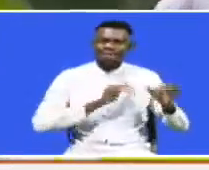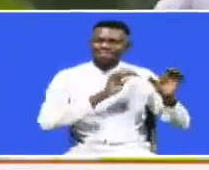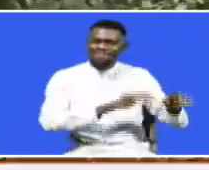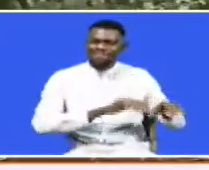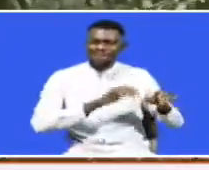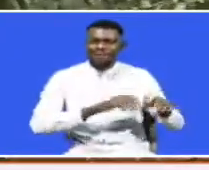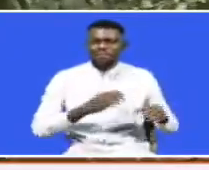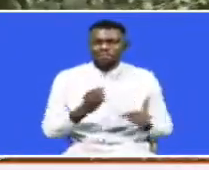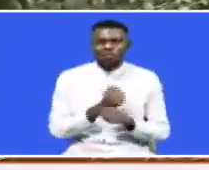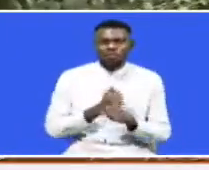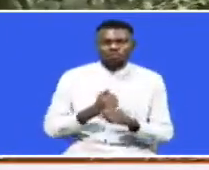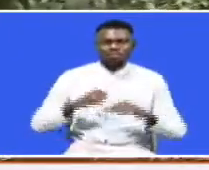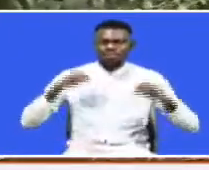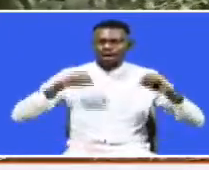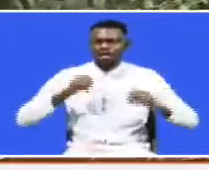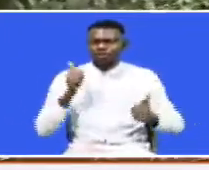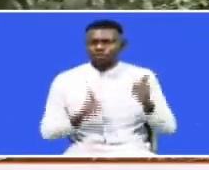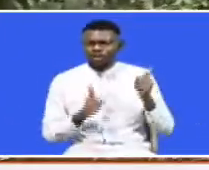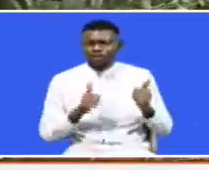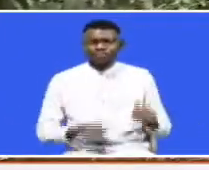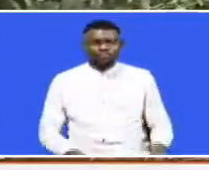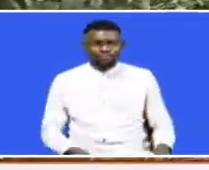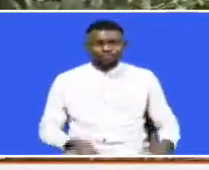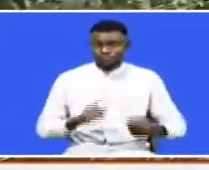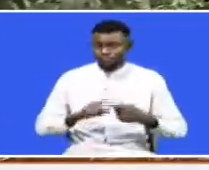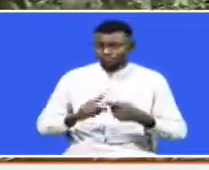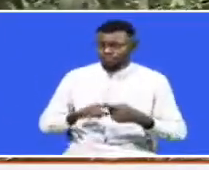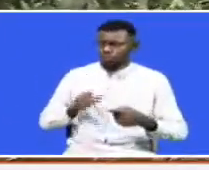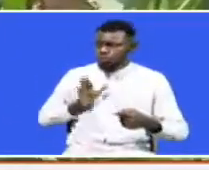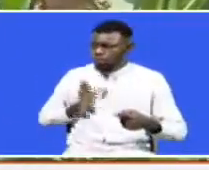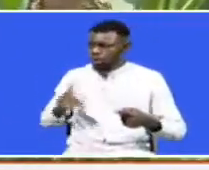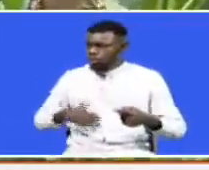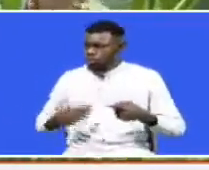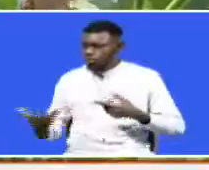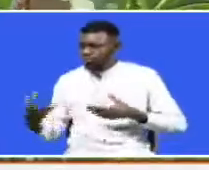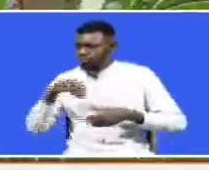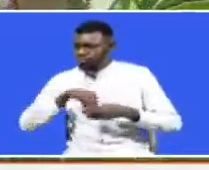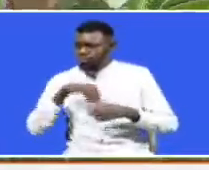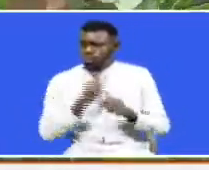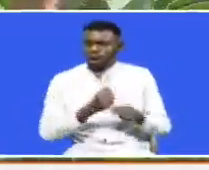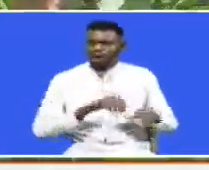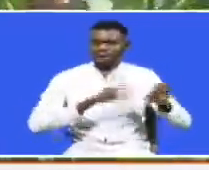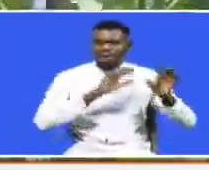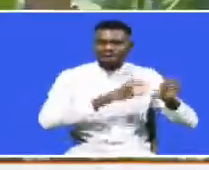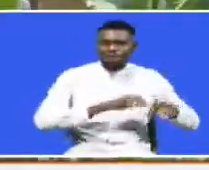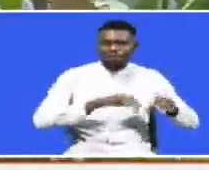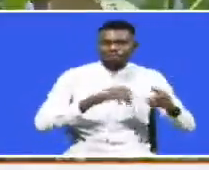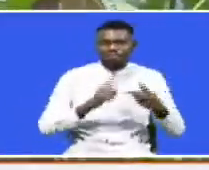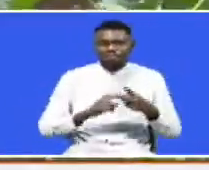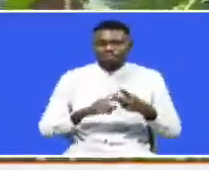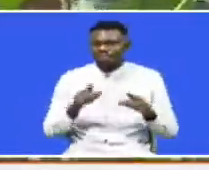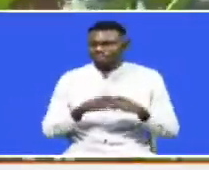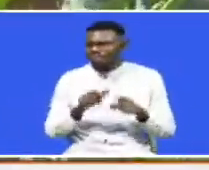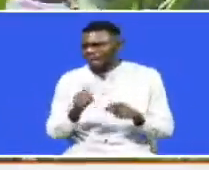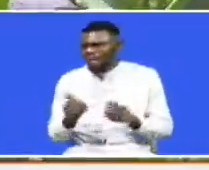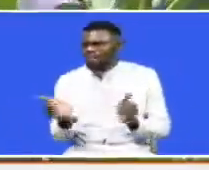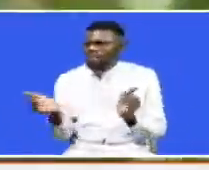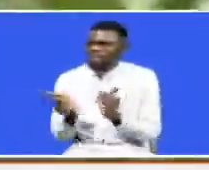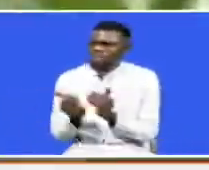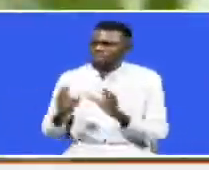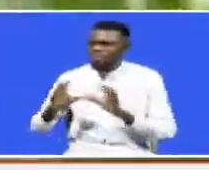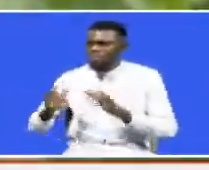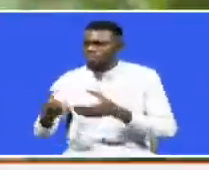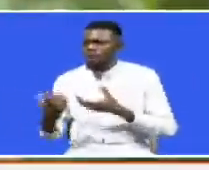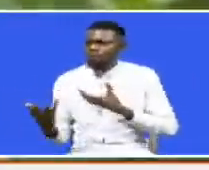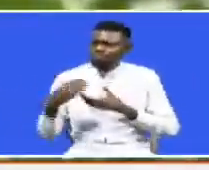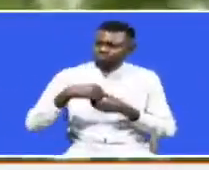the proposals agreed on is the inclusion of women and youth in the coffee value chain, the merging of small cooperative societies, revival